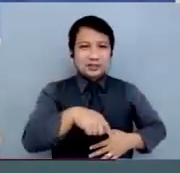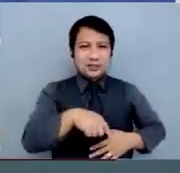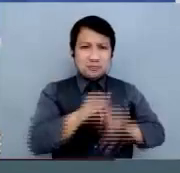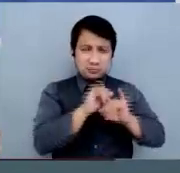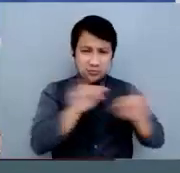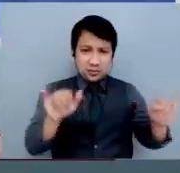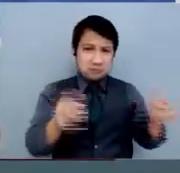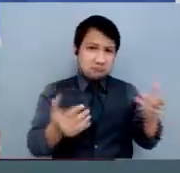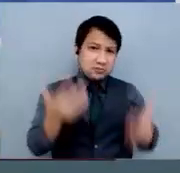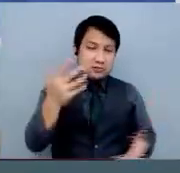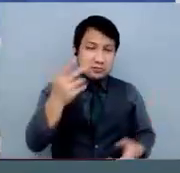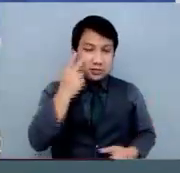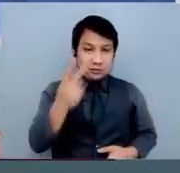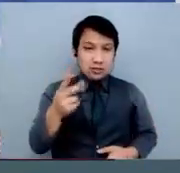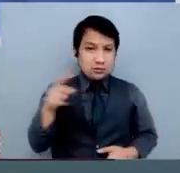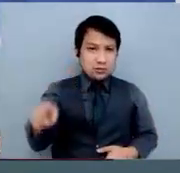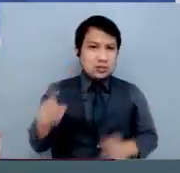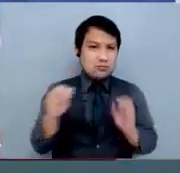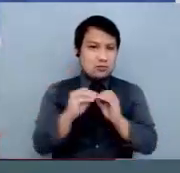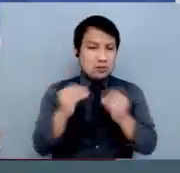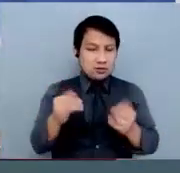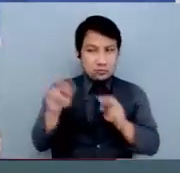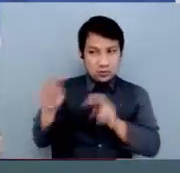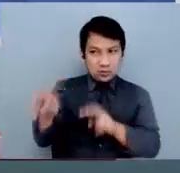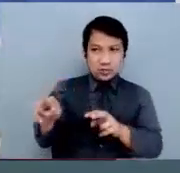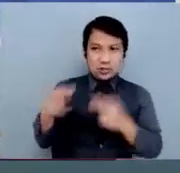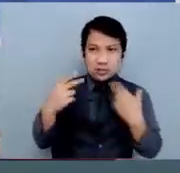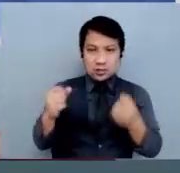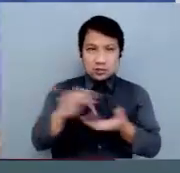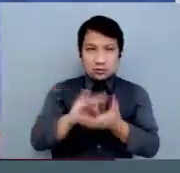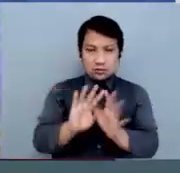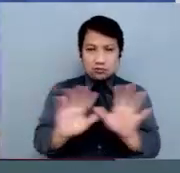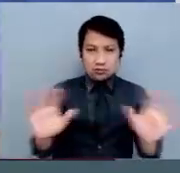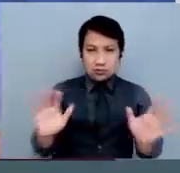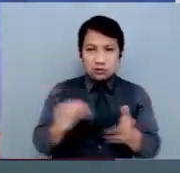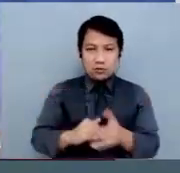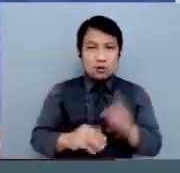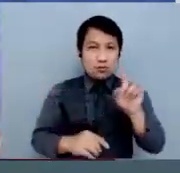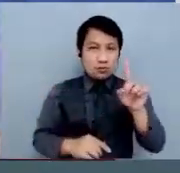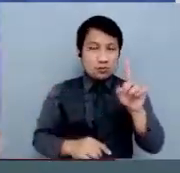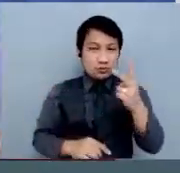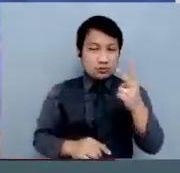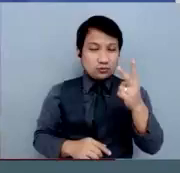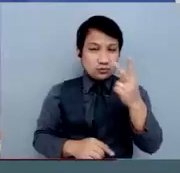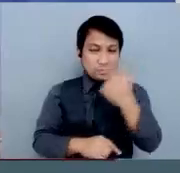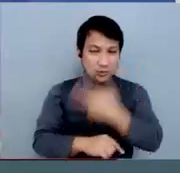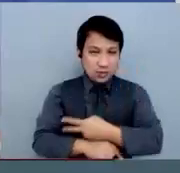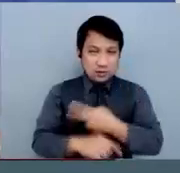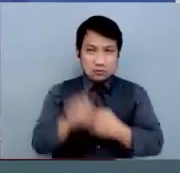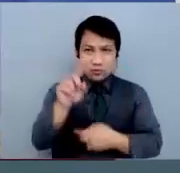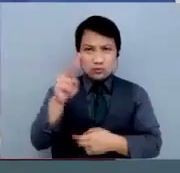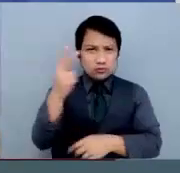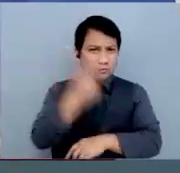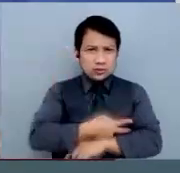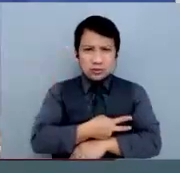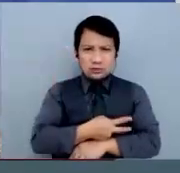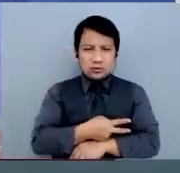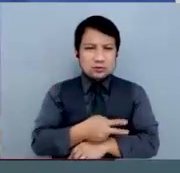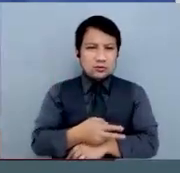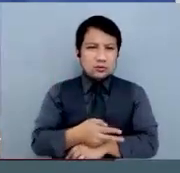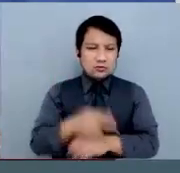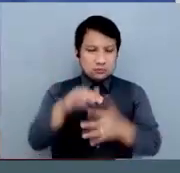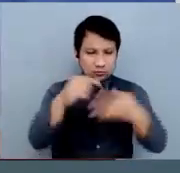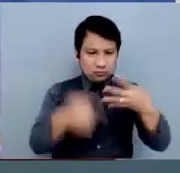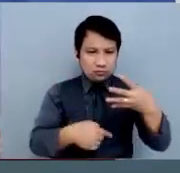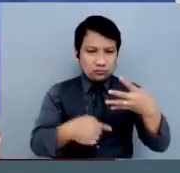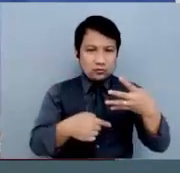symptoms. Nakikita na kasi namin ngayon, no, yung mga healthcare workers. 1 to 2 days lang, tapos after that, third, fourth, wala nang sintomas, no?